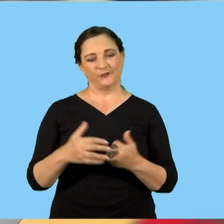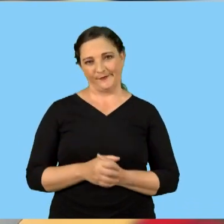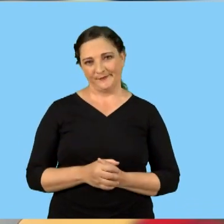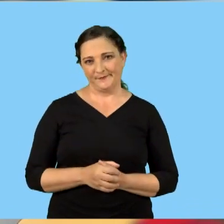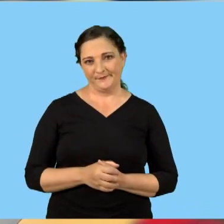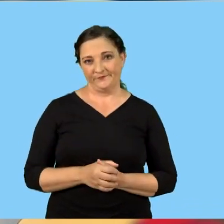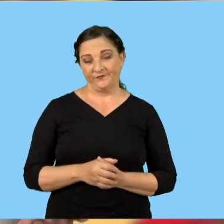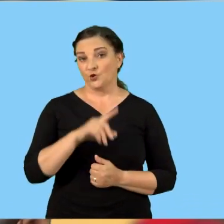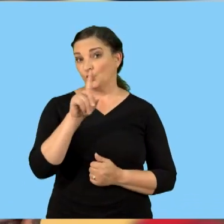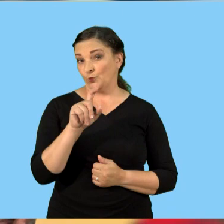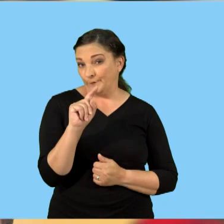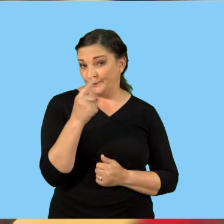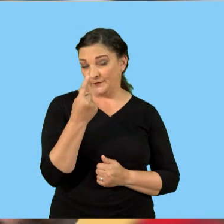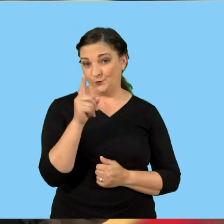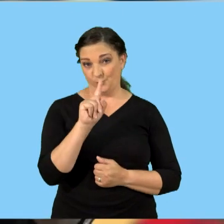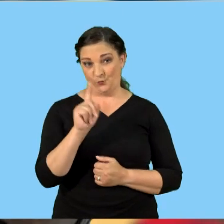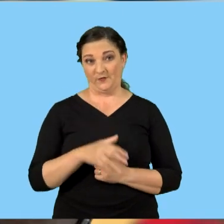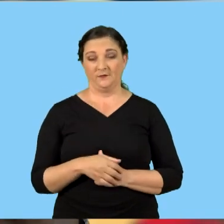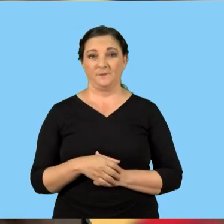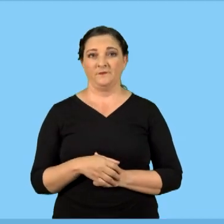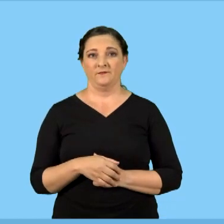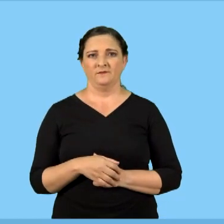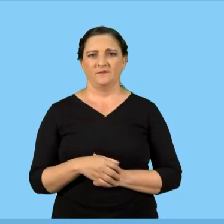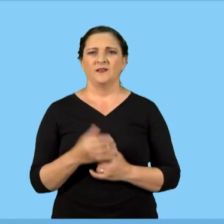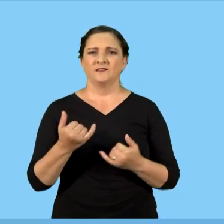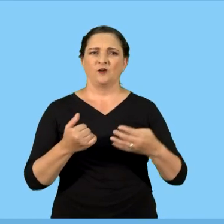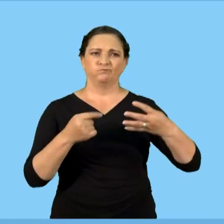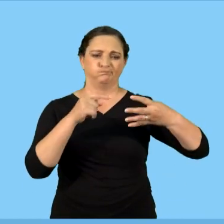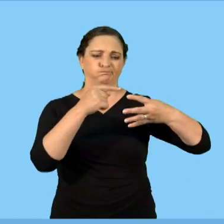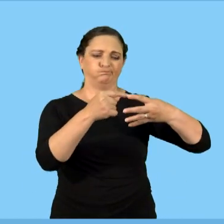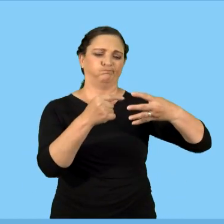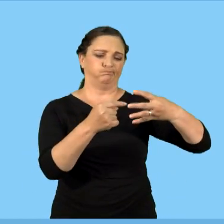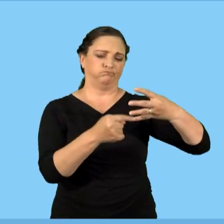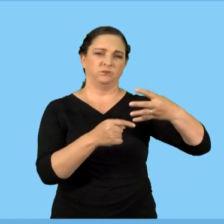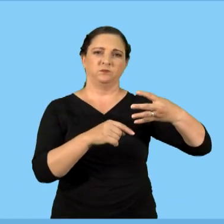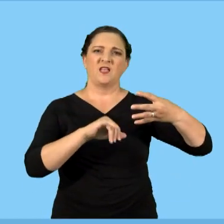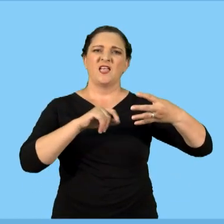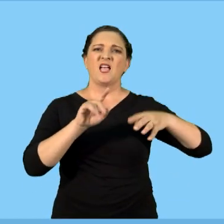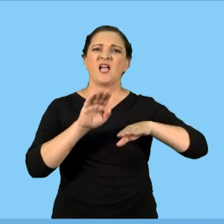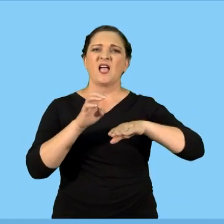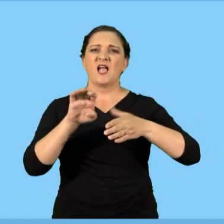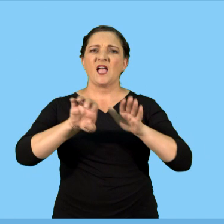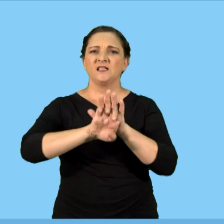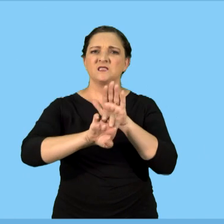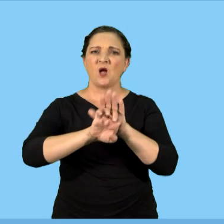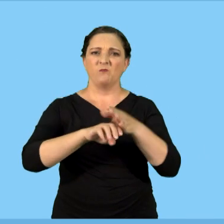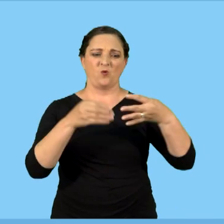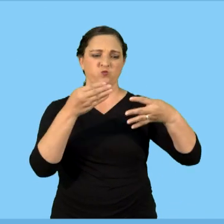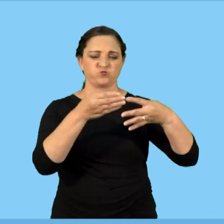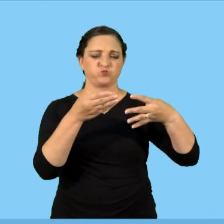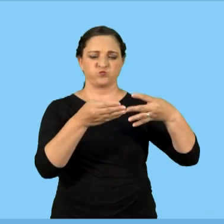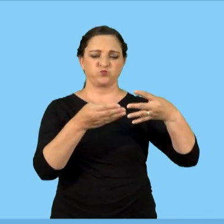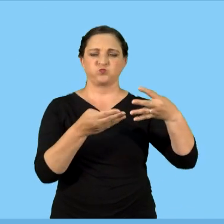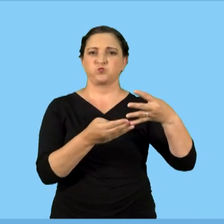So let's start. The first question that we have is that for each example that is suggested here or that is given here, we need to suggest